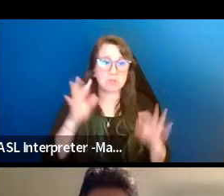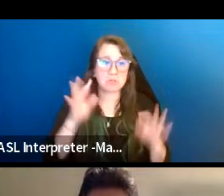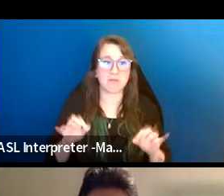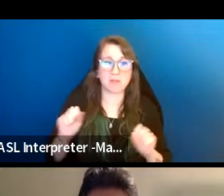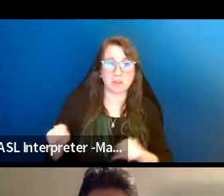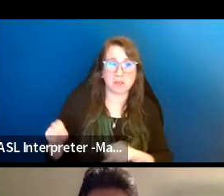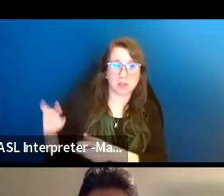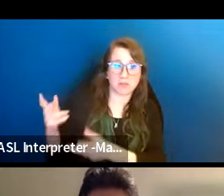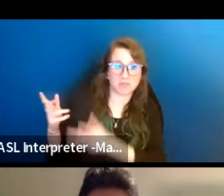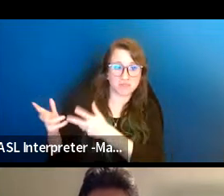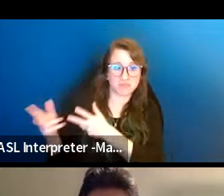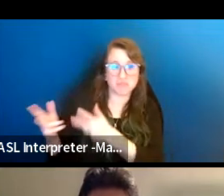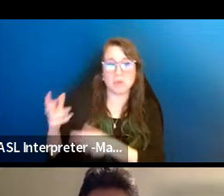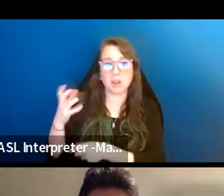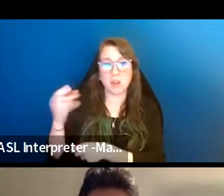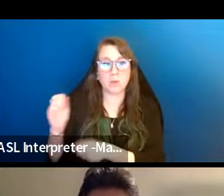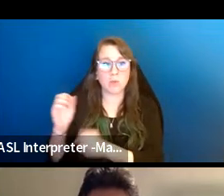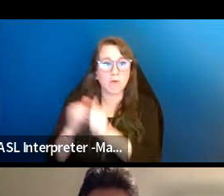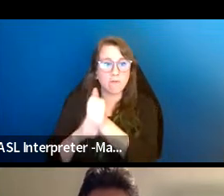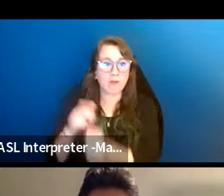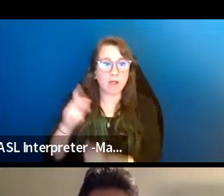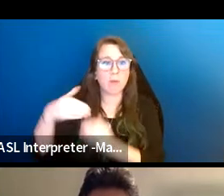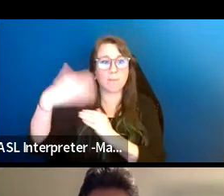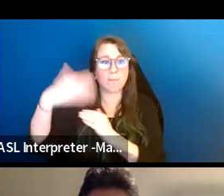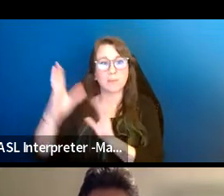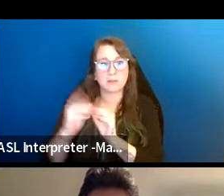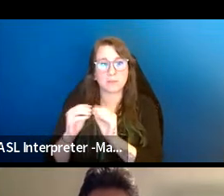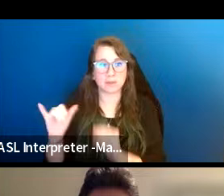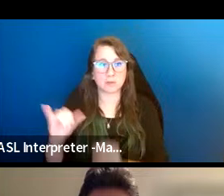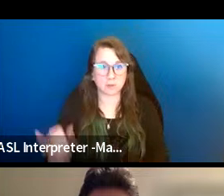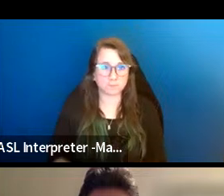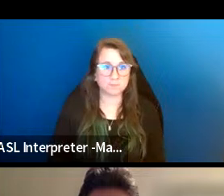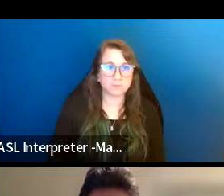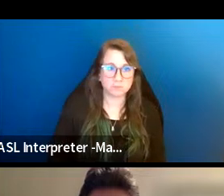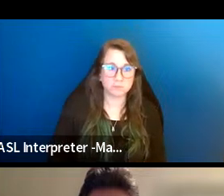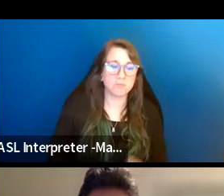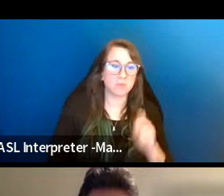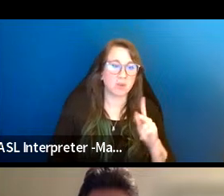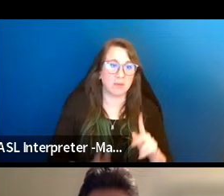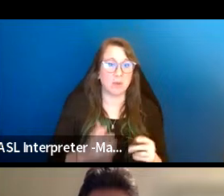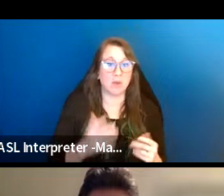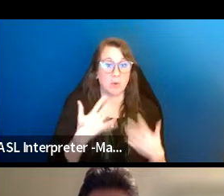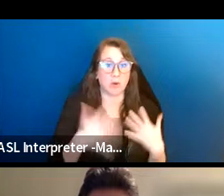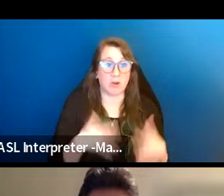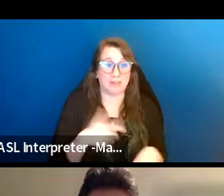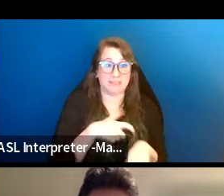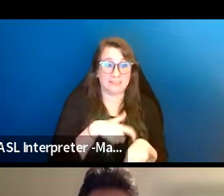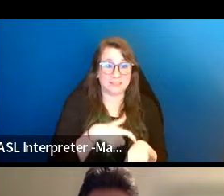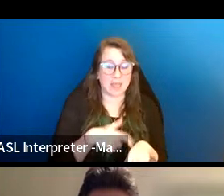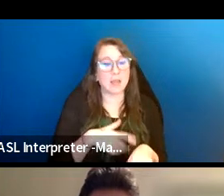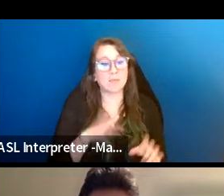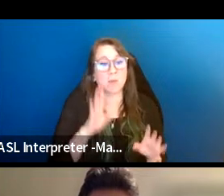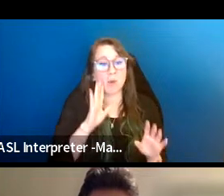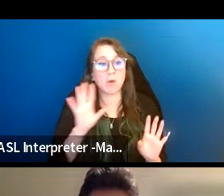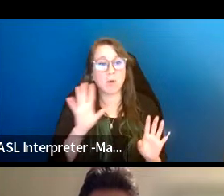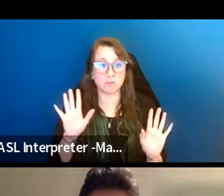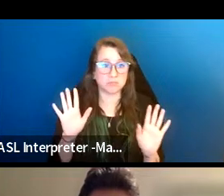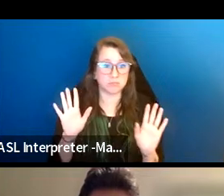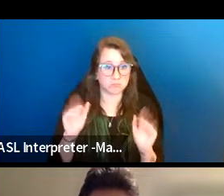on that. We can follow up with you after this meeting as well. Okay. Well, because we're pressed on time, I'll let you go, Marty, but would love to see those